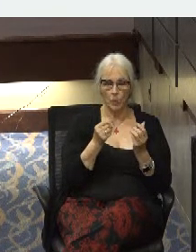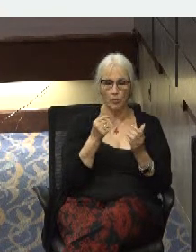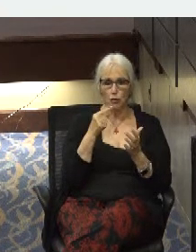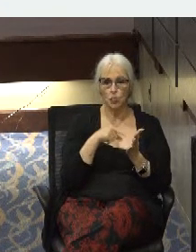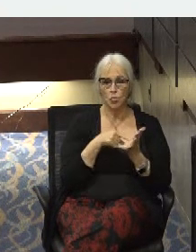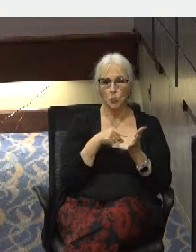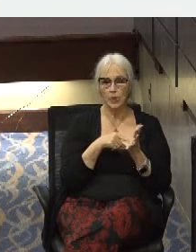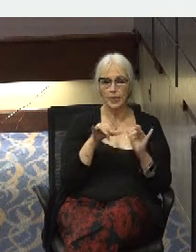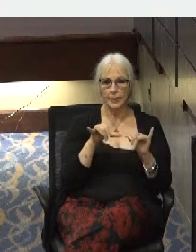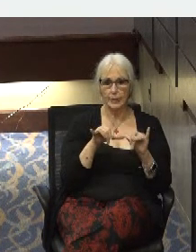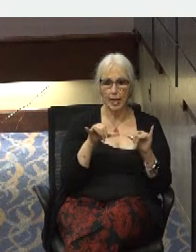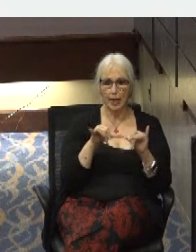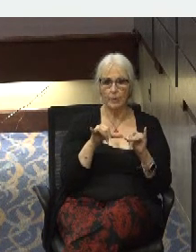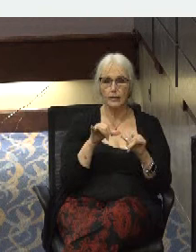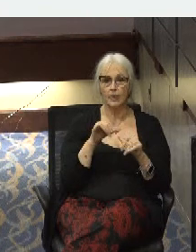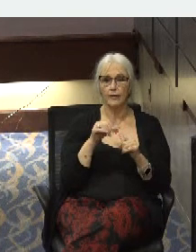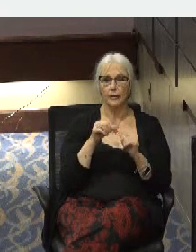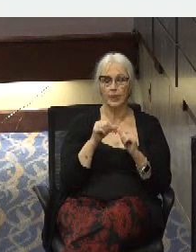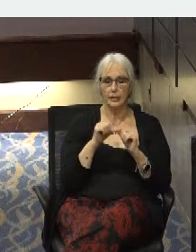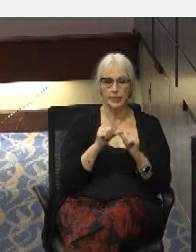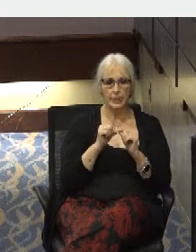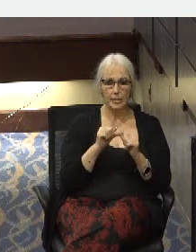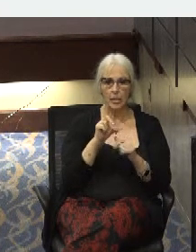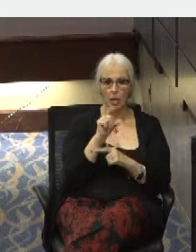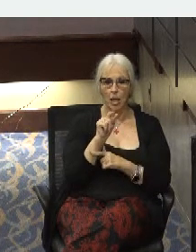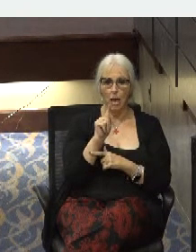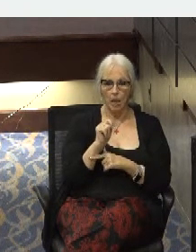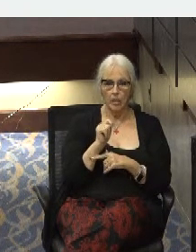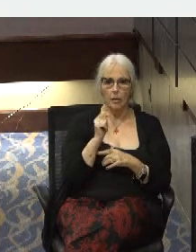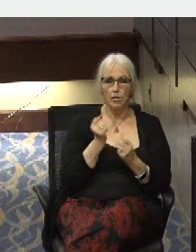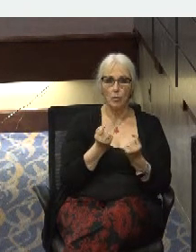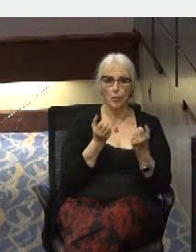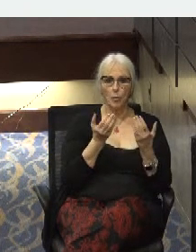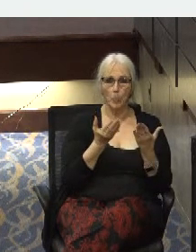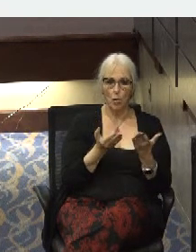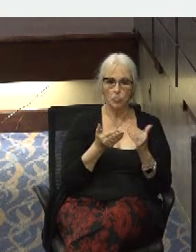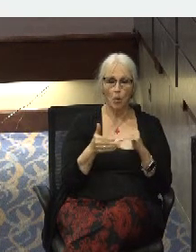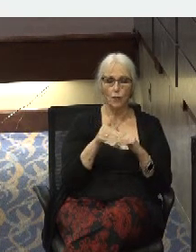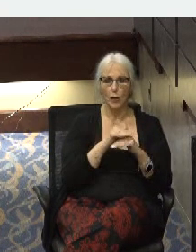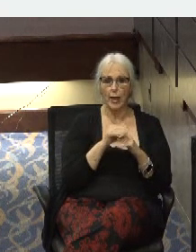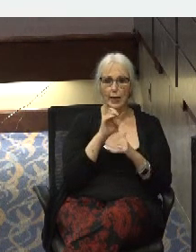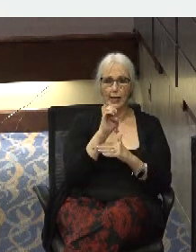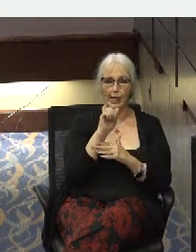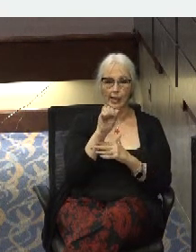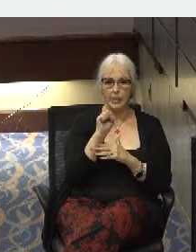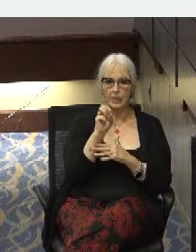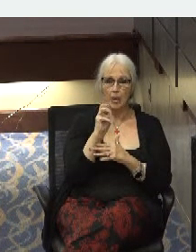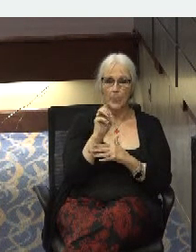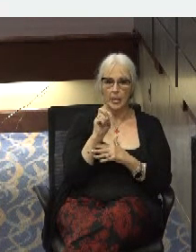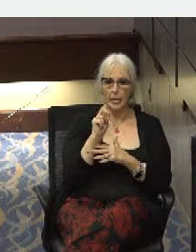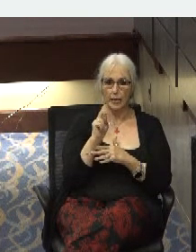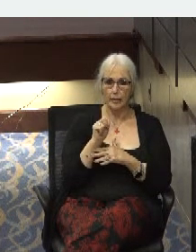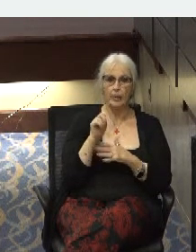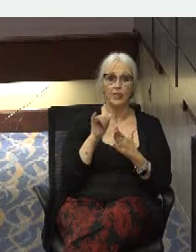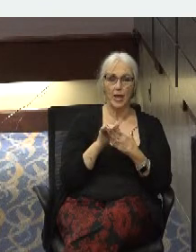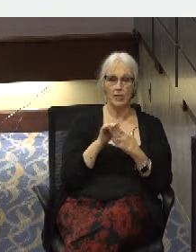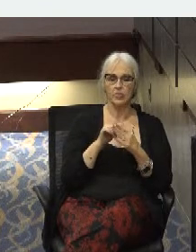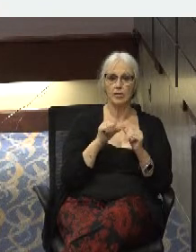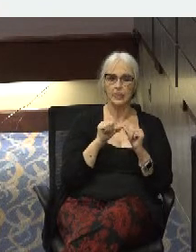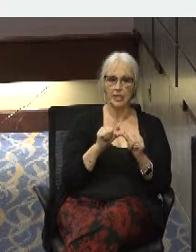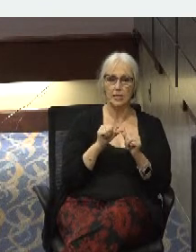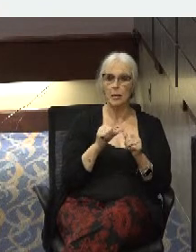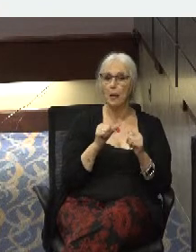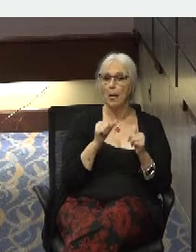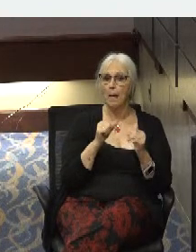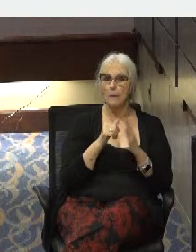and orientation of the existing lot, the best place for the proposed building overlaps the easement. So here's their existing building here, and